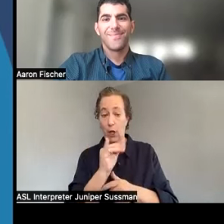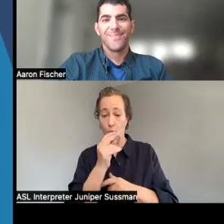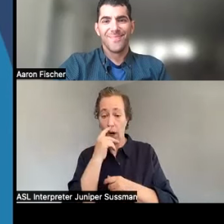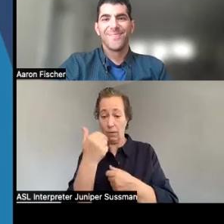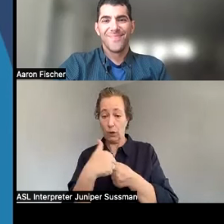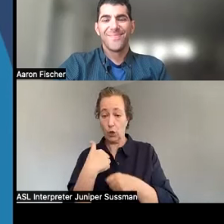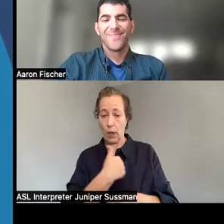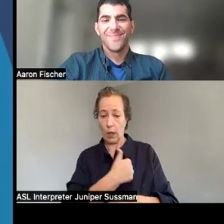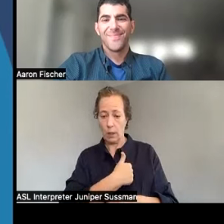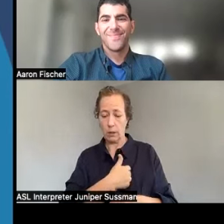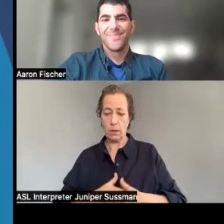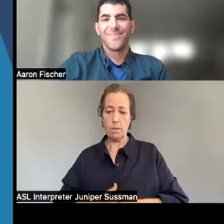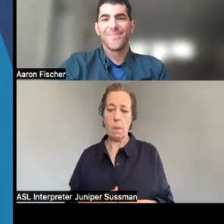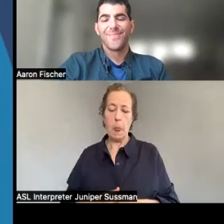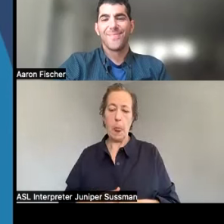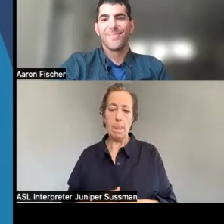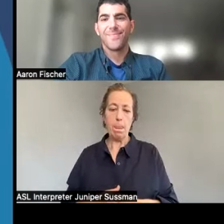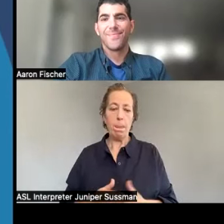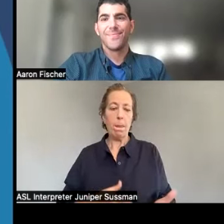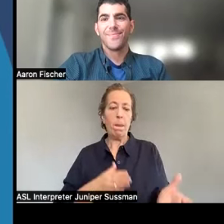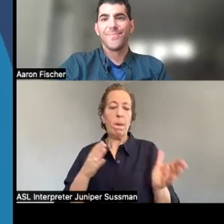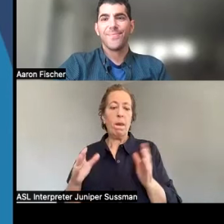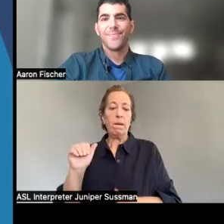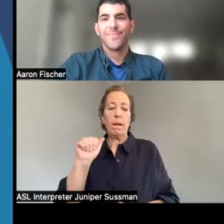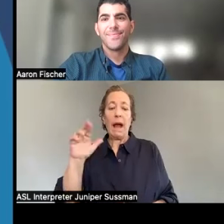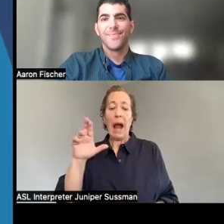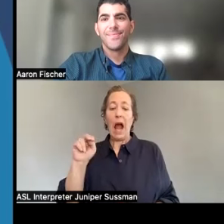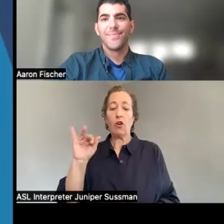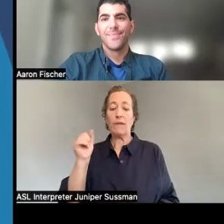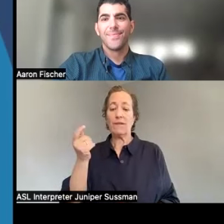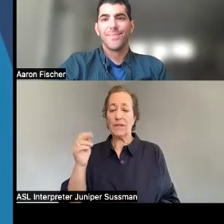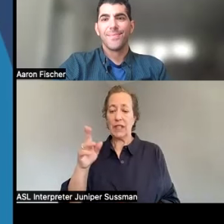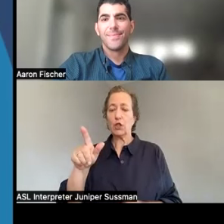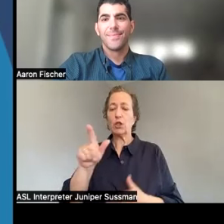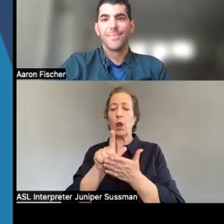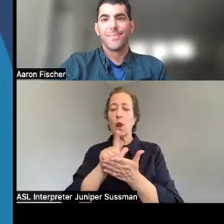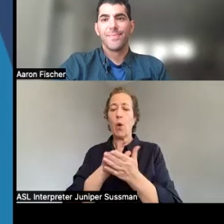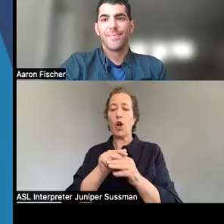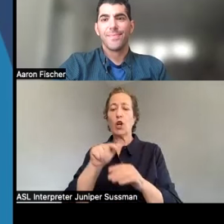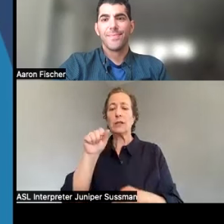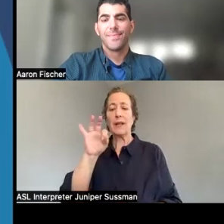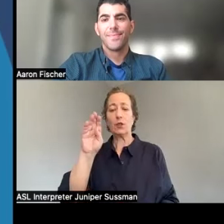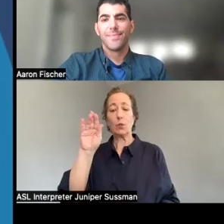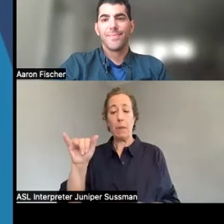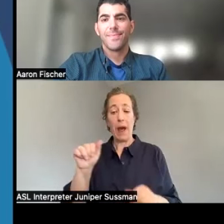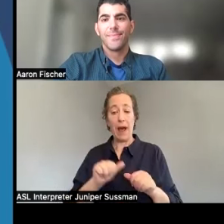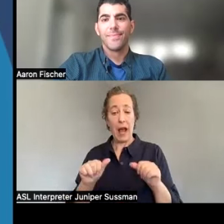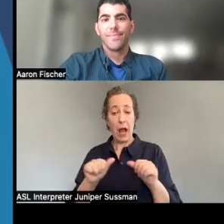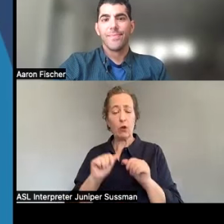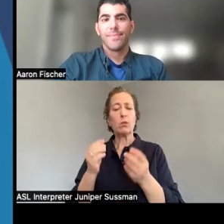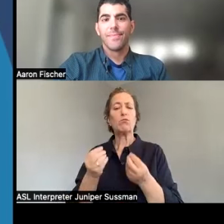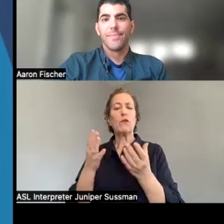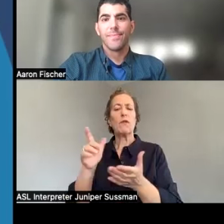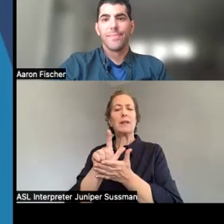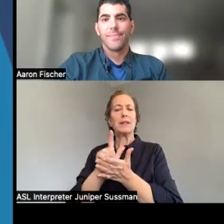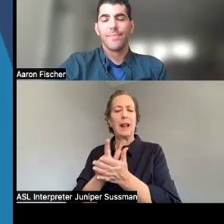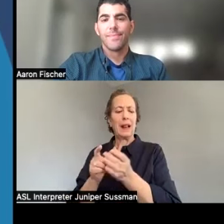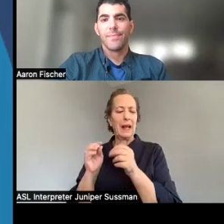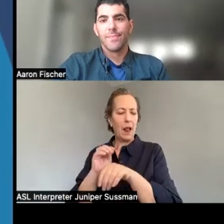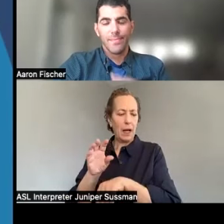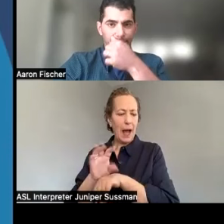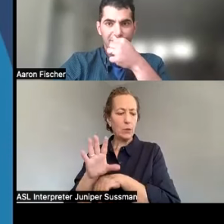us. Aaron Fischer is a lawyer in the San Francisco Bay Area, where he provides legal counsel and